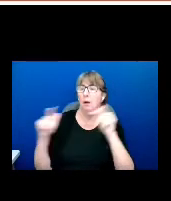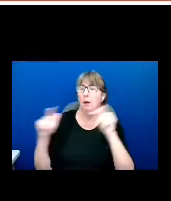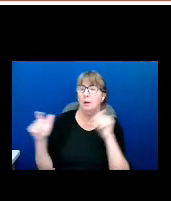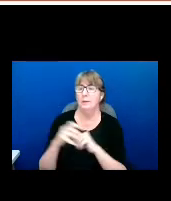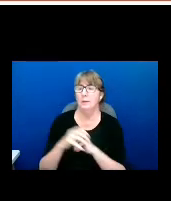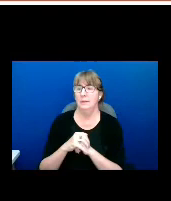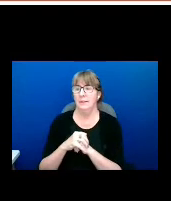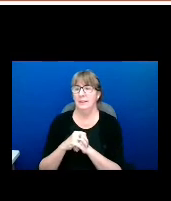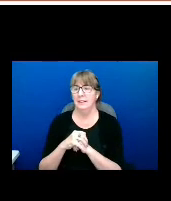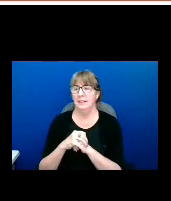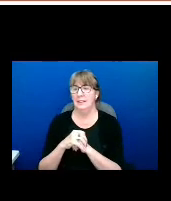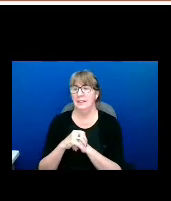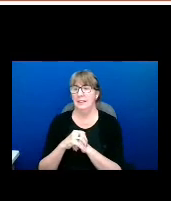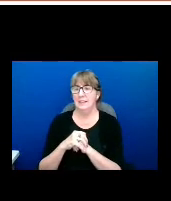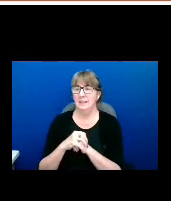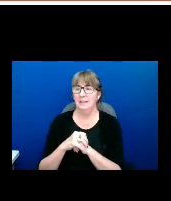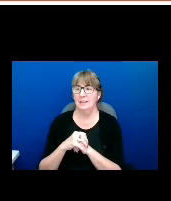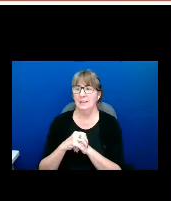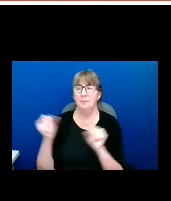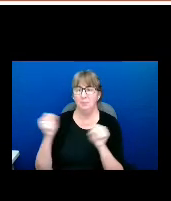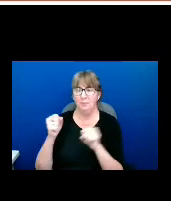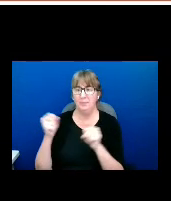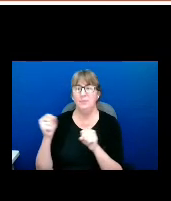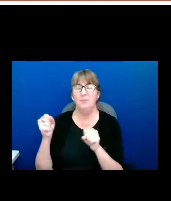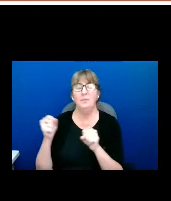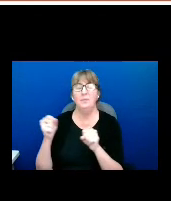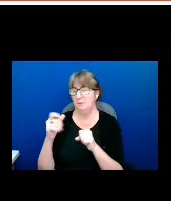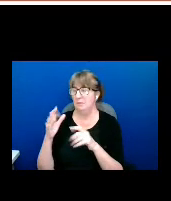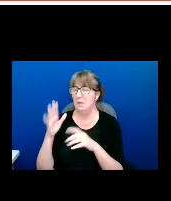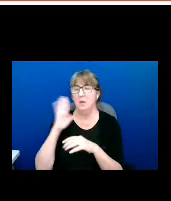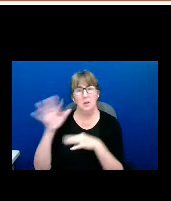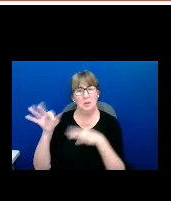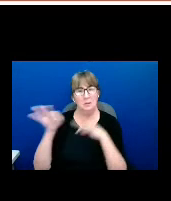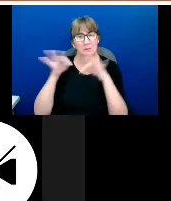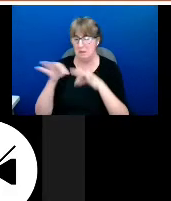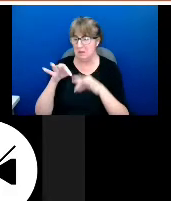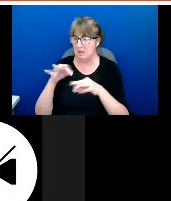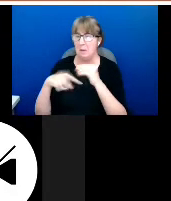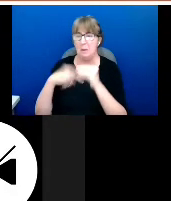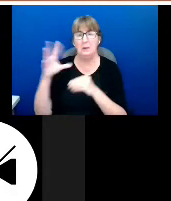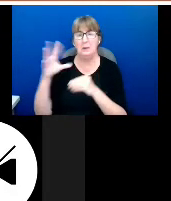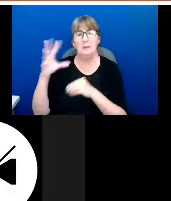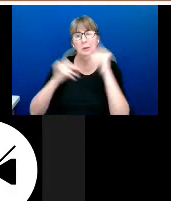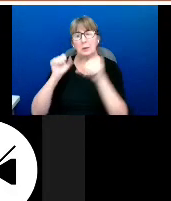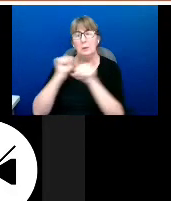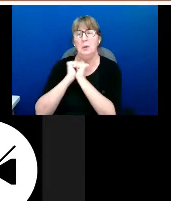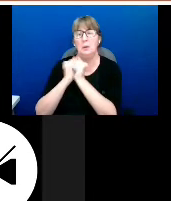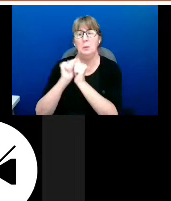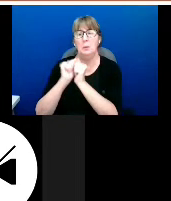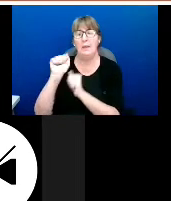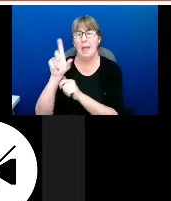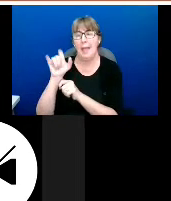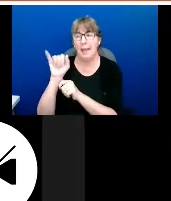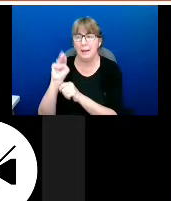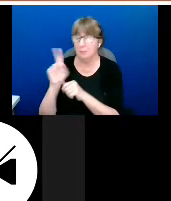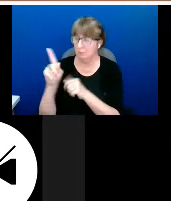going to talk a little bit about his experience at Bluestone working with Adam and the students. So Adam, you want to go